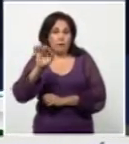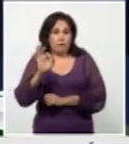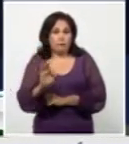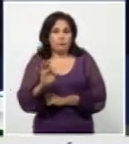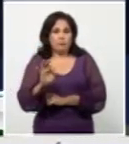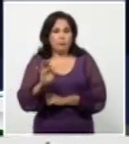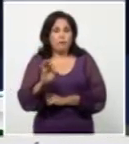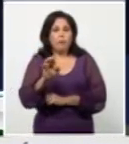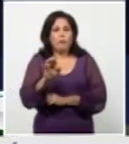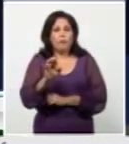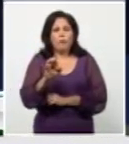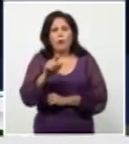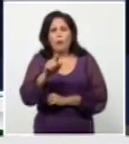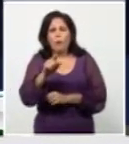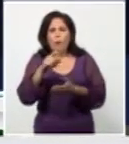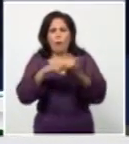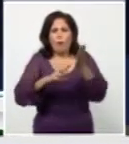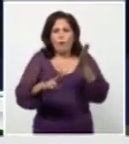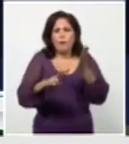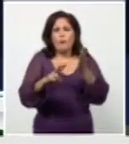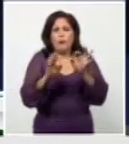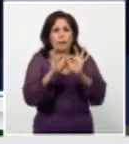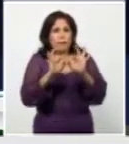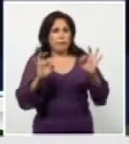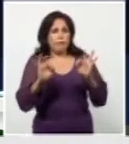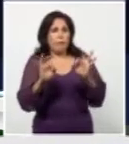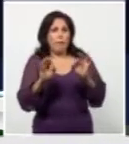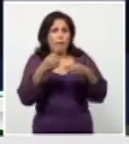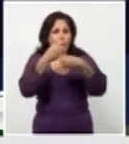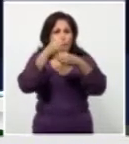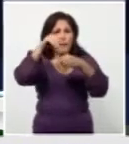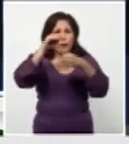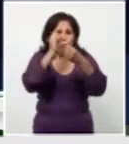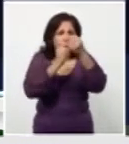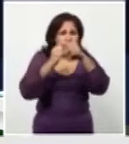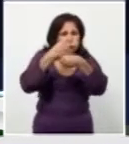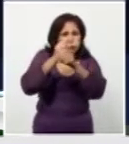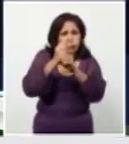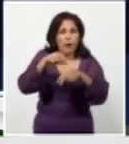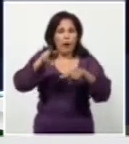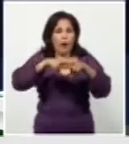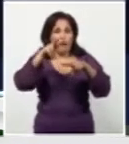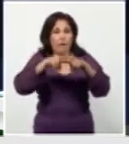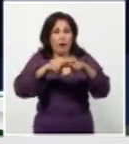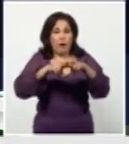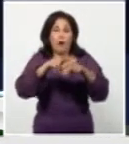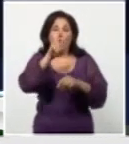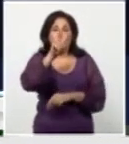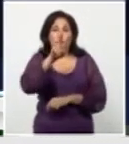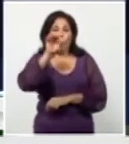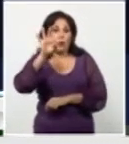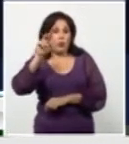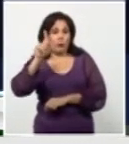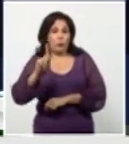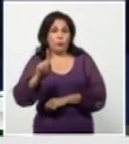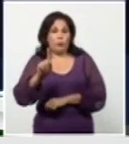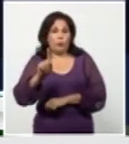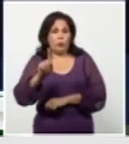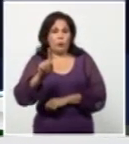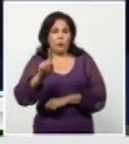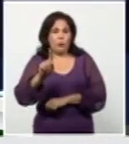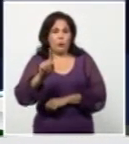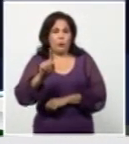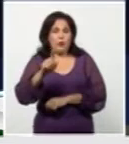1,359. In the Epidemiology and Microbiology Lab of Havana, 281. In